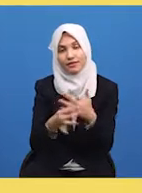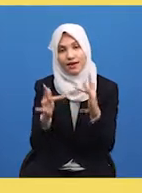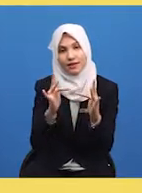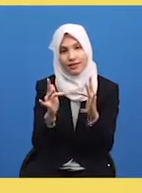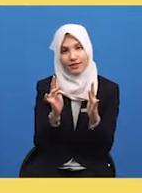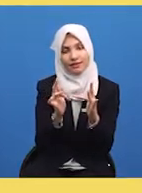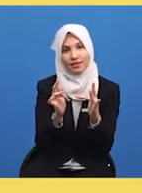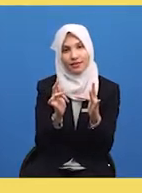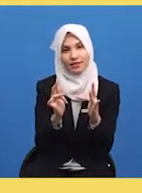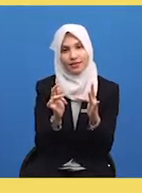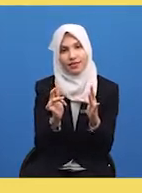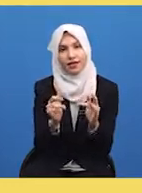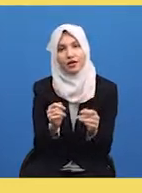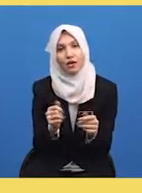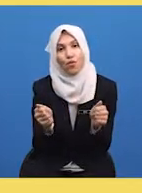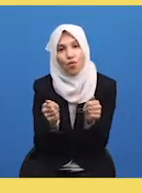interacting with other people,